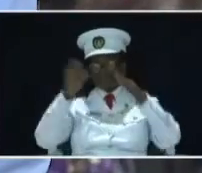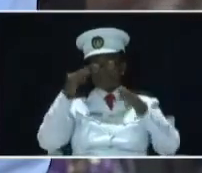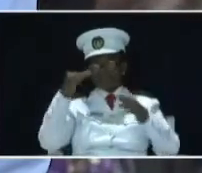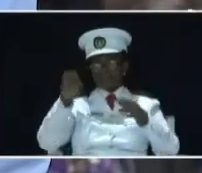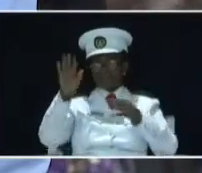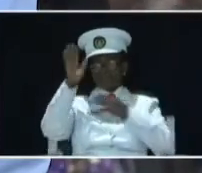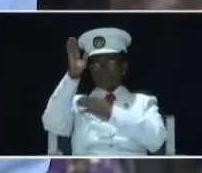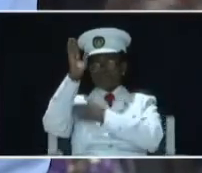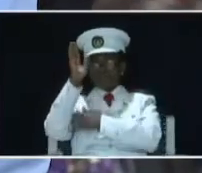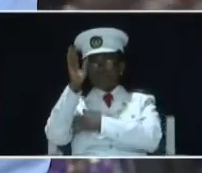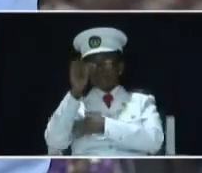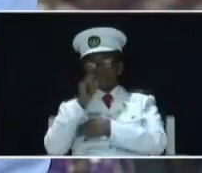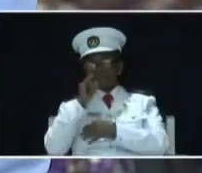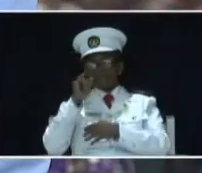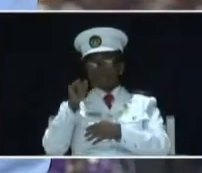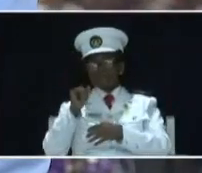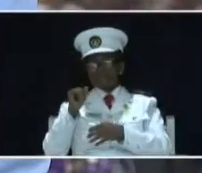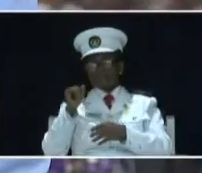now.